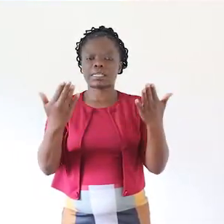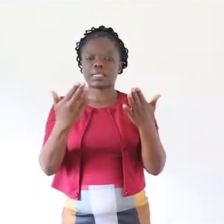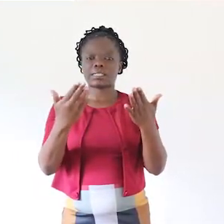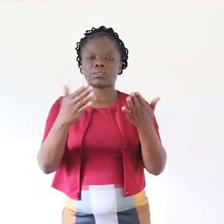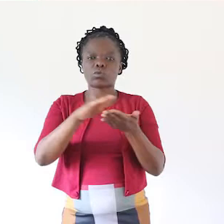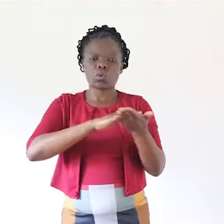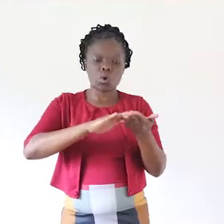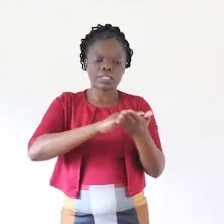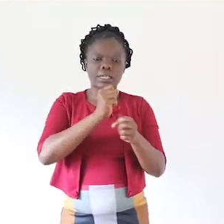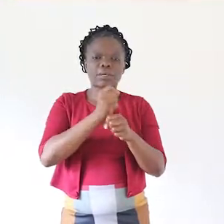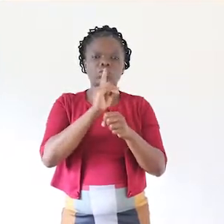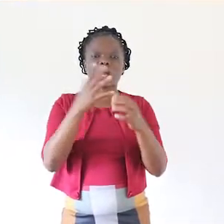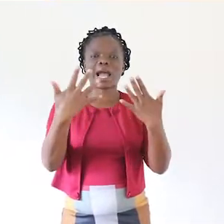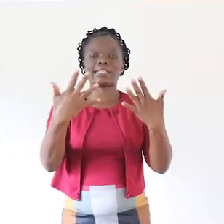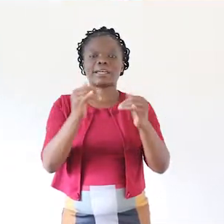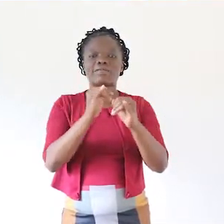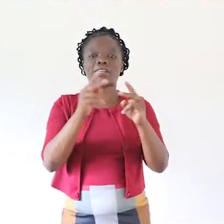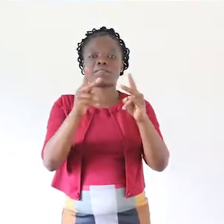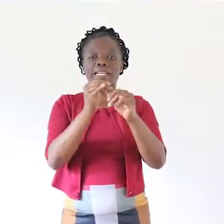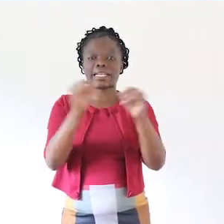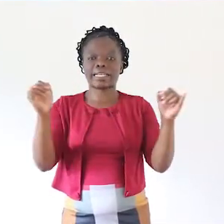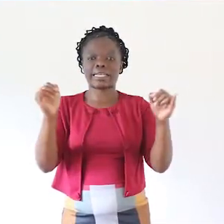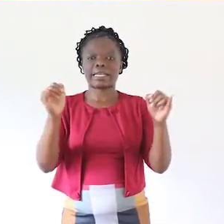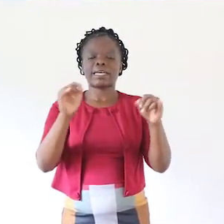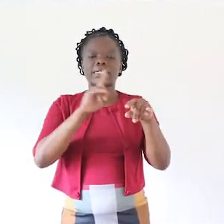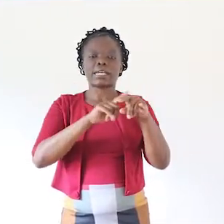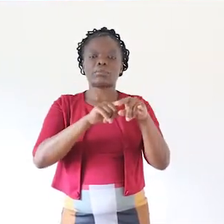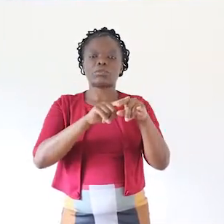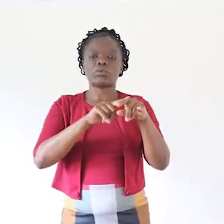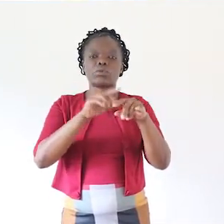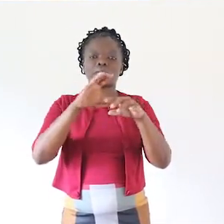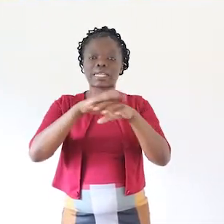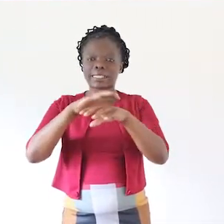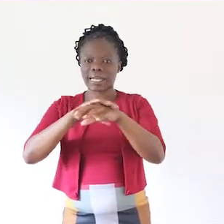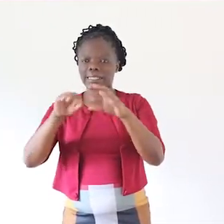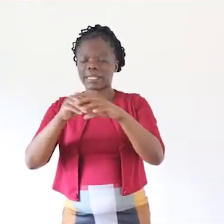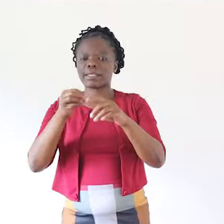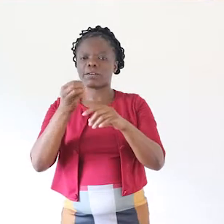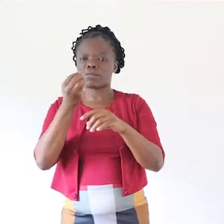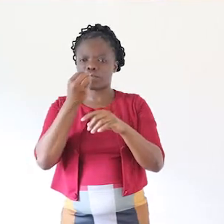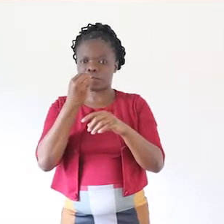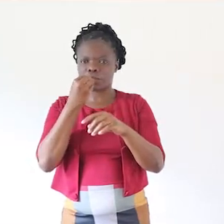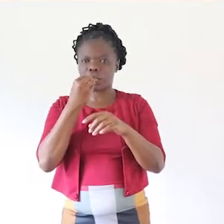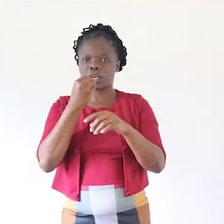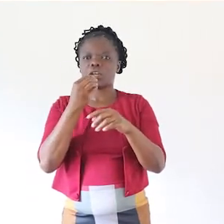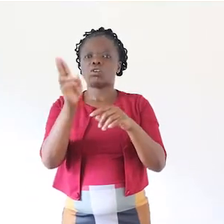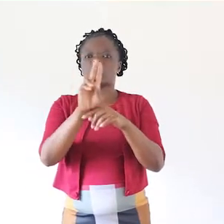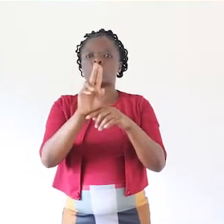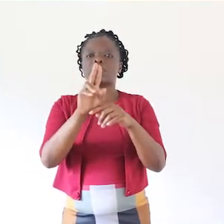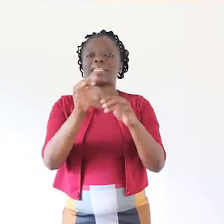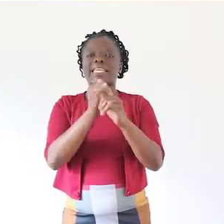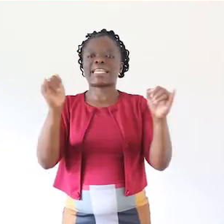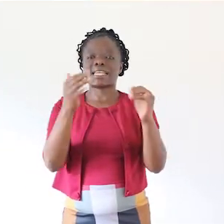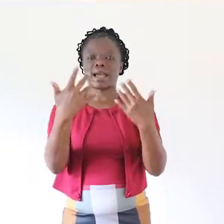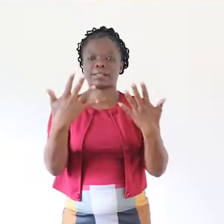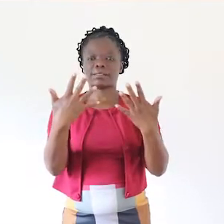is to wash and to ensure that your hands are very clean, so that as you handle the food, you handle using clean hands, so